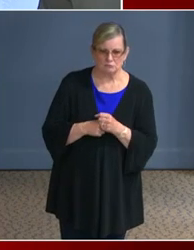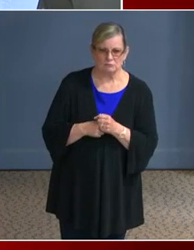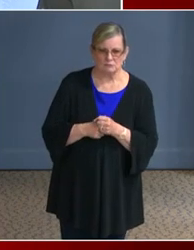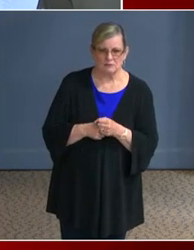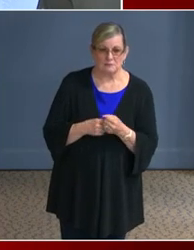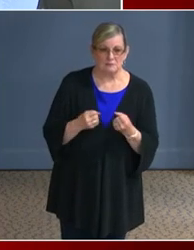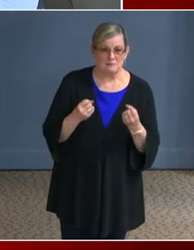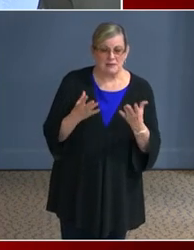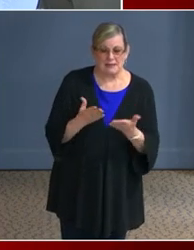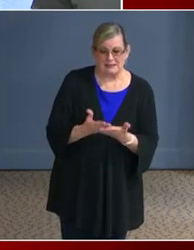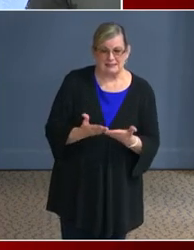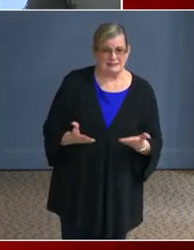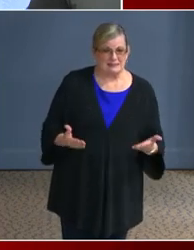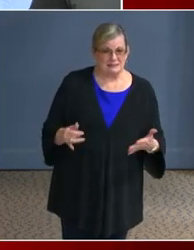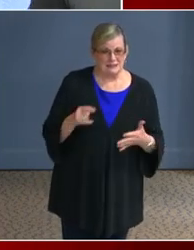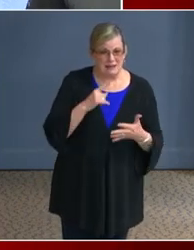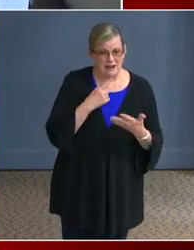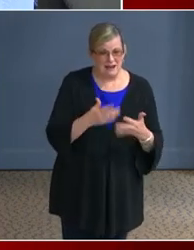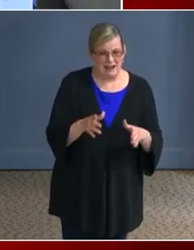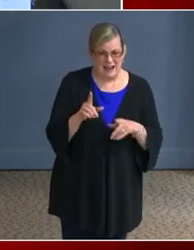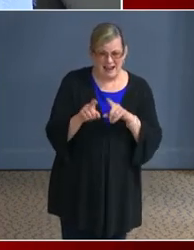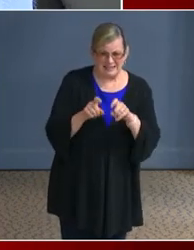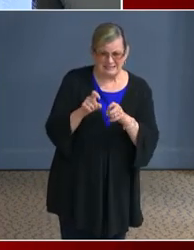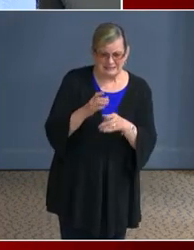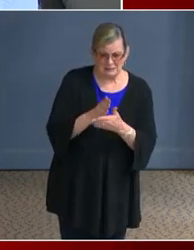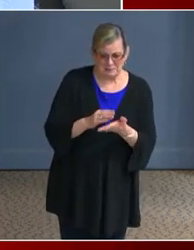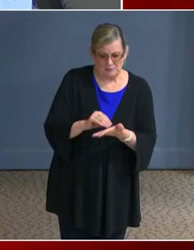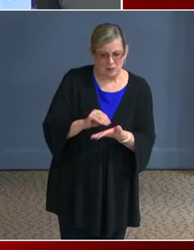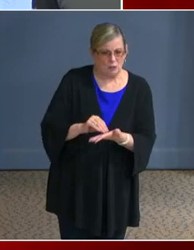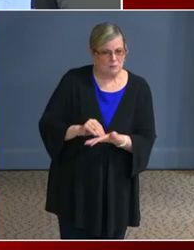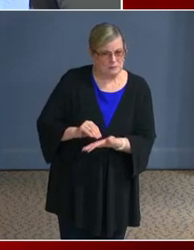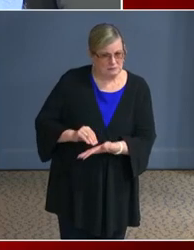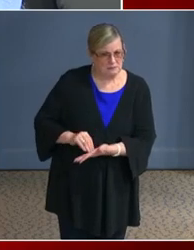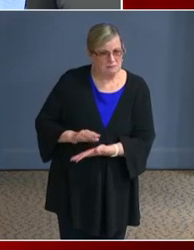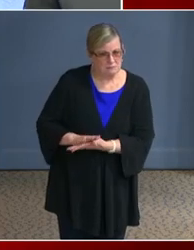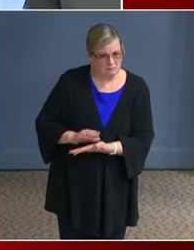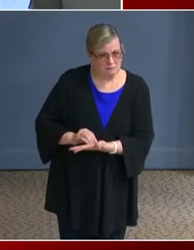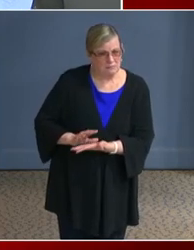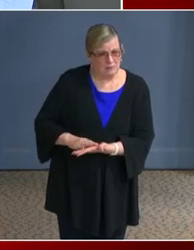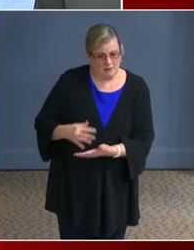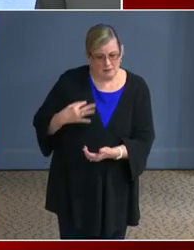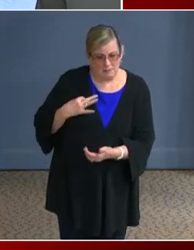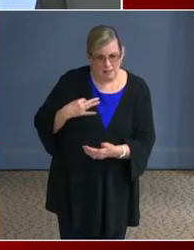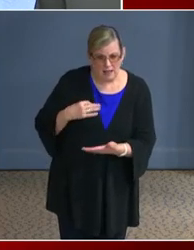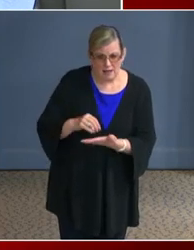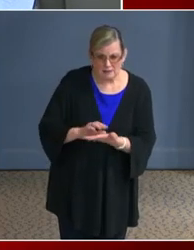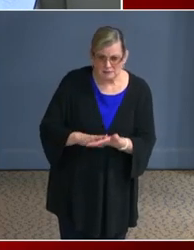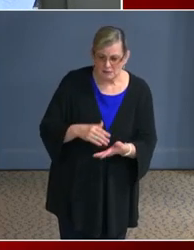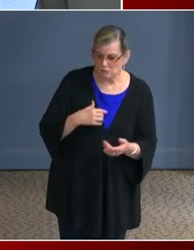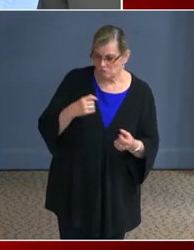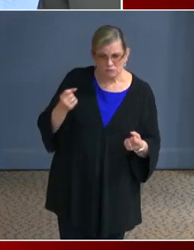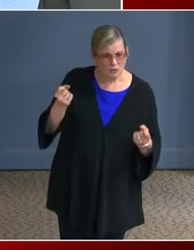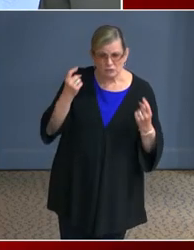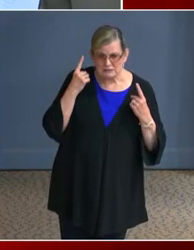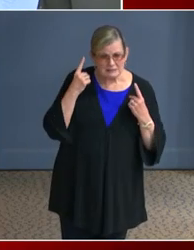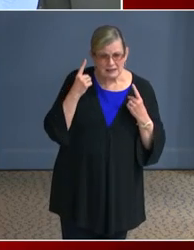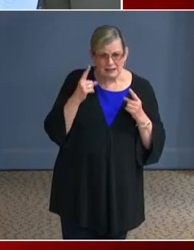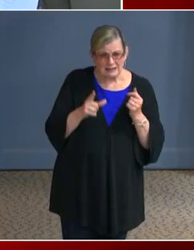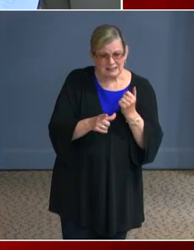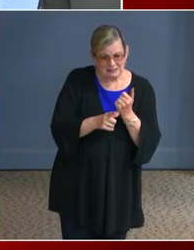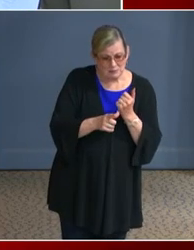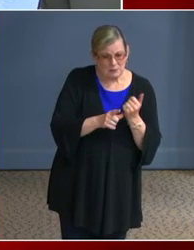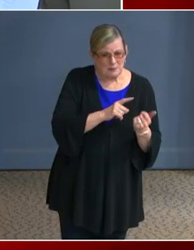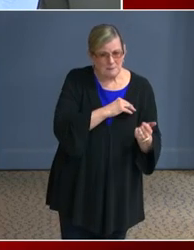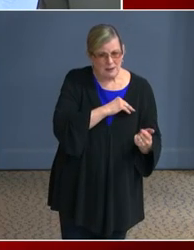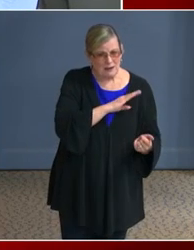things, people are being asked for some documents. They need to apply them. I understand from Deputy Mayor Falchicchio that